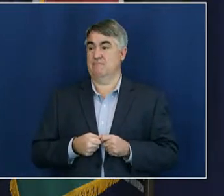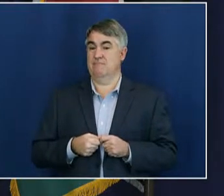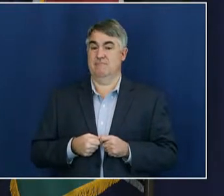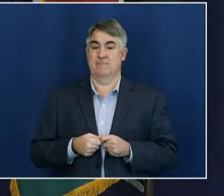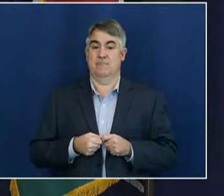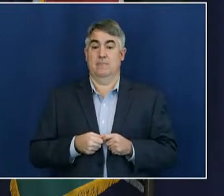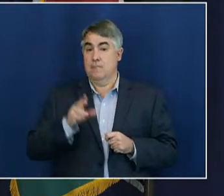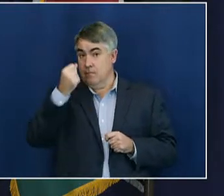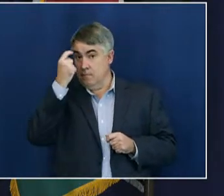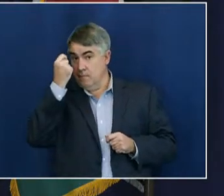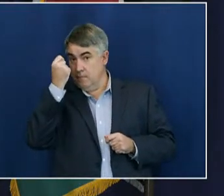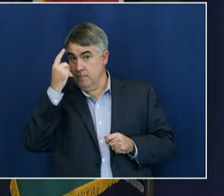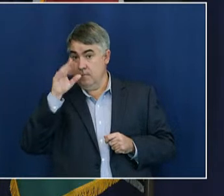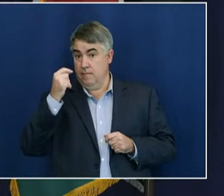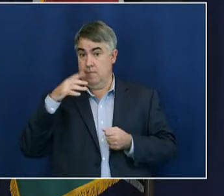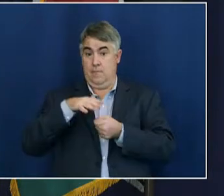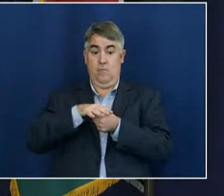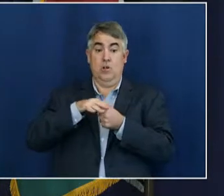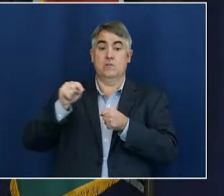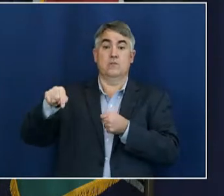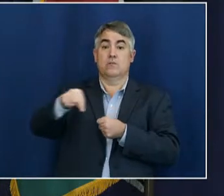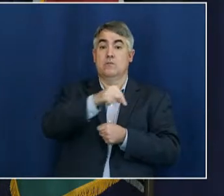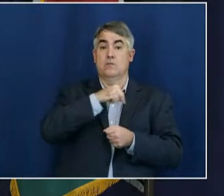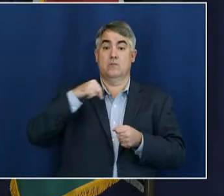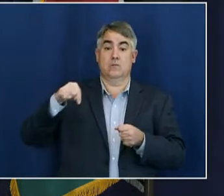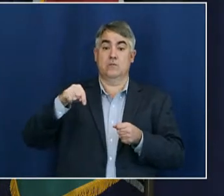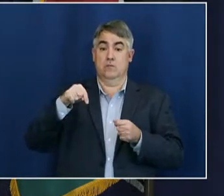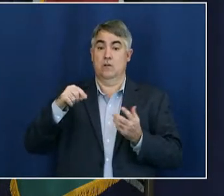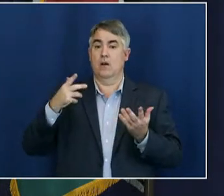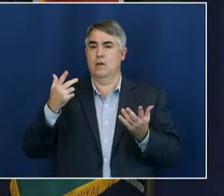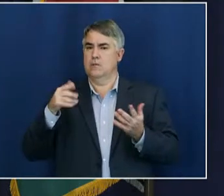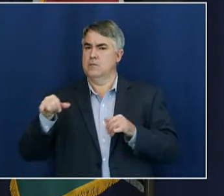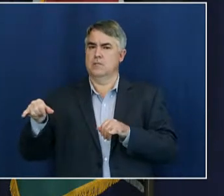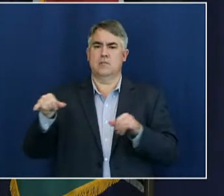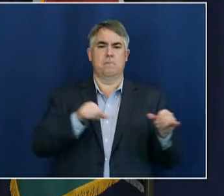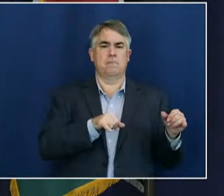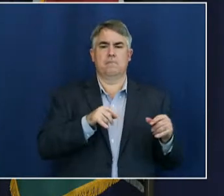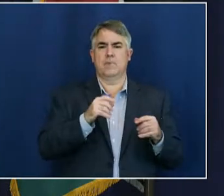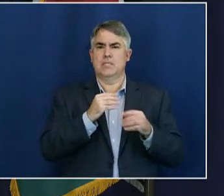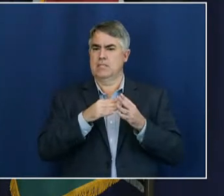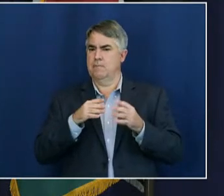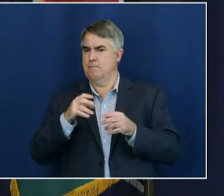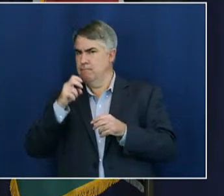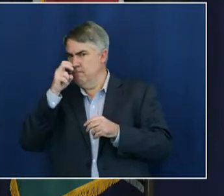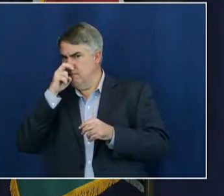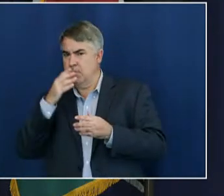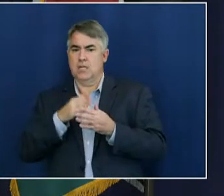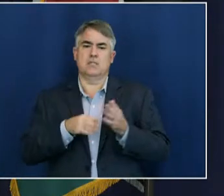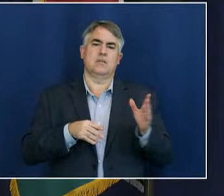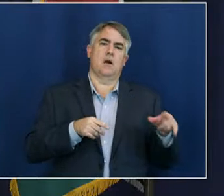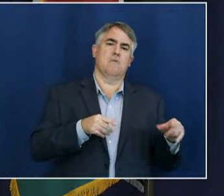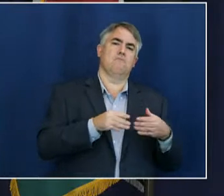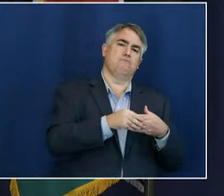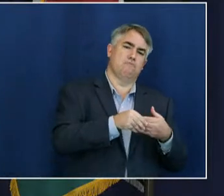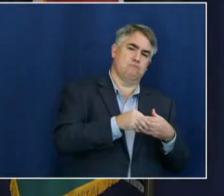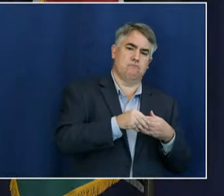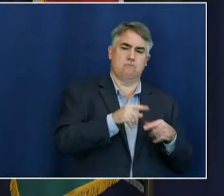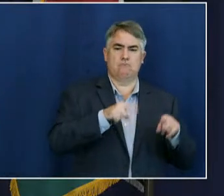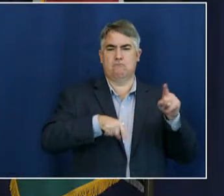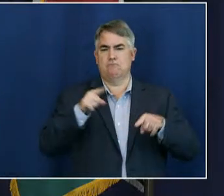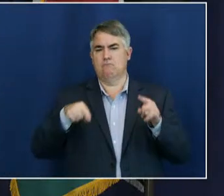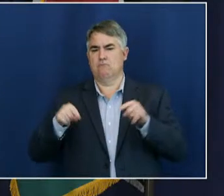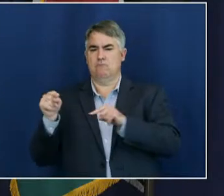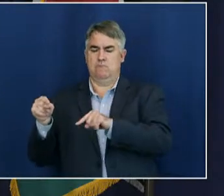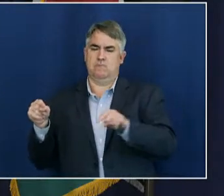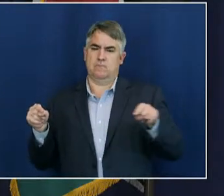can be more restrictive for some of the various actions than the state allows,